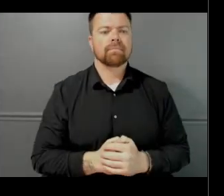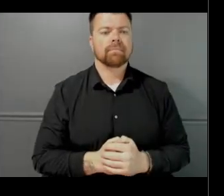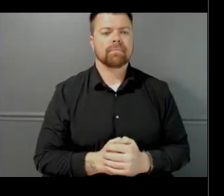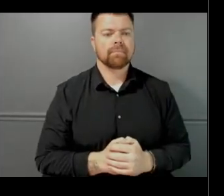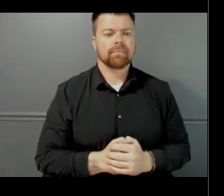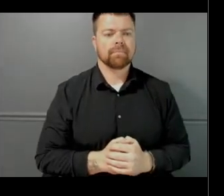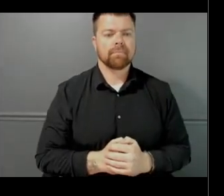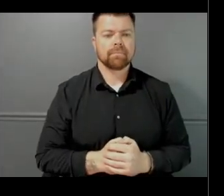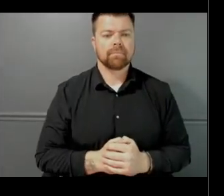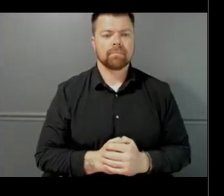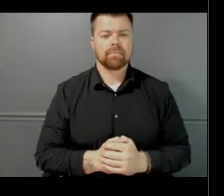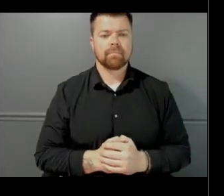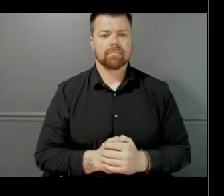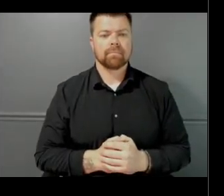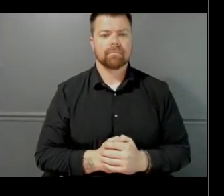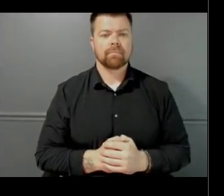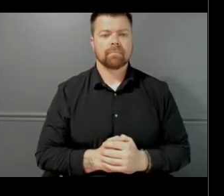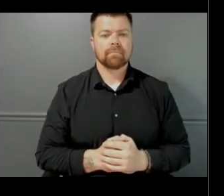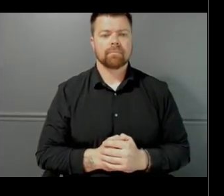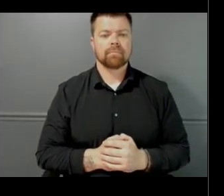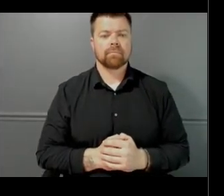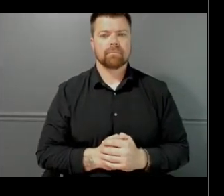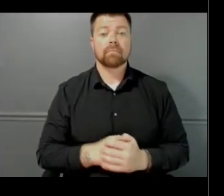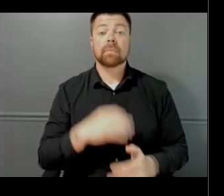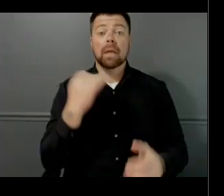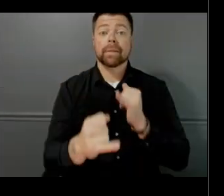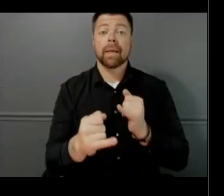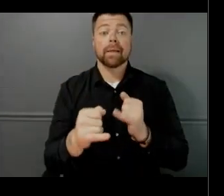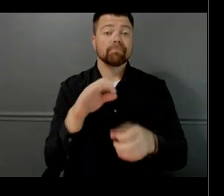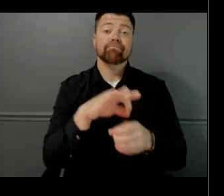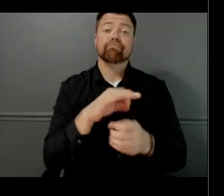So go ahead and launch this last poll.